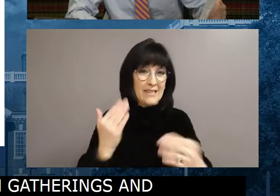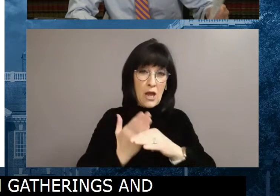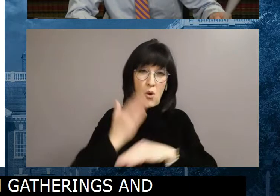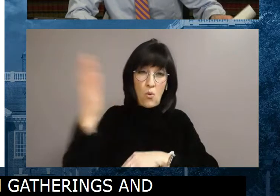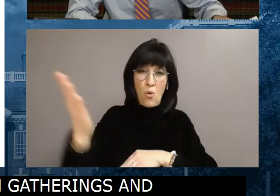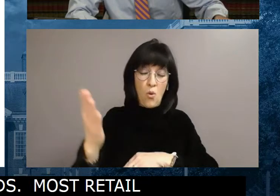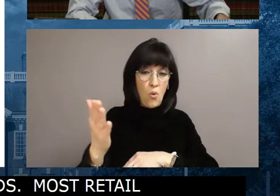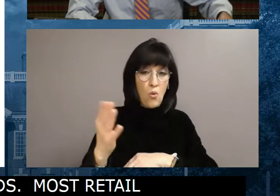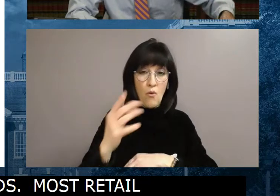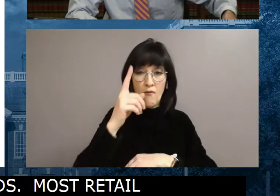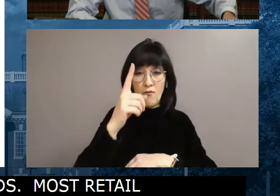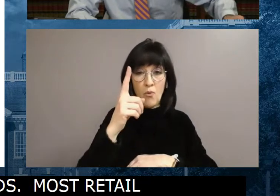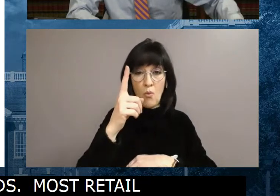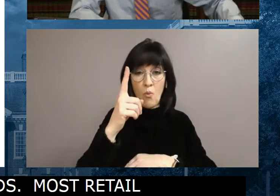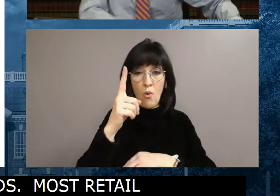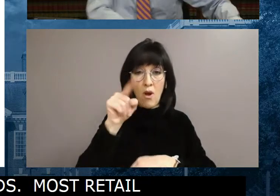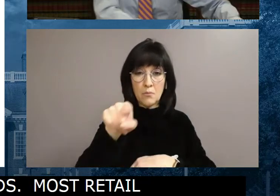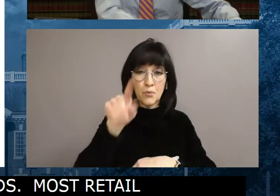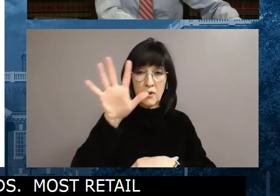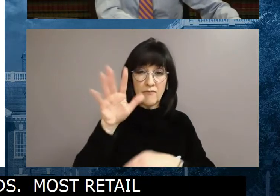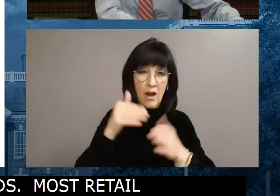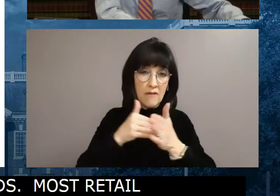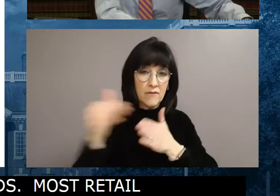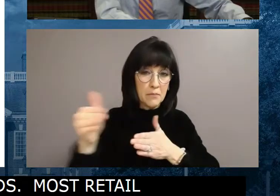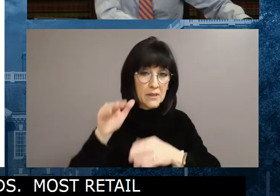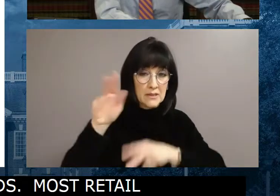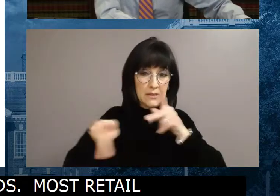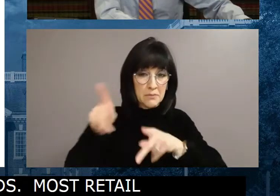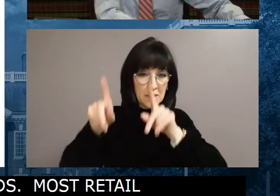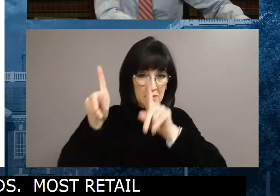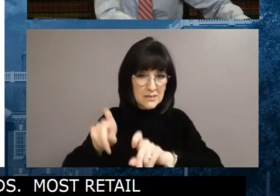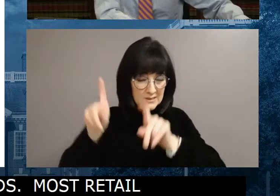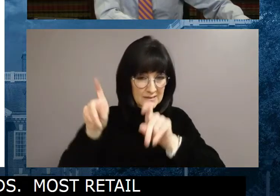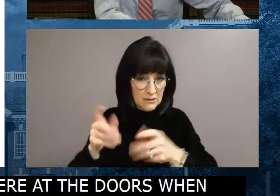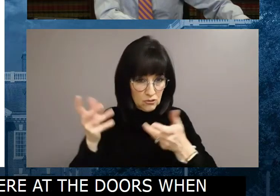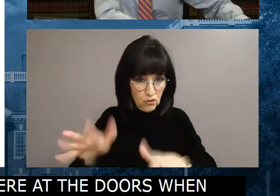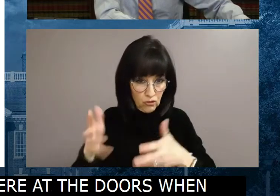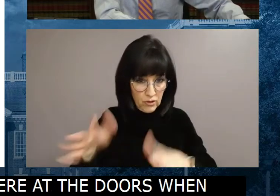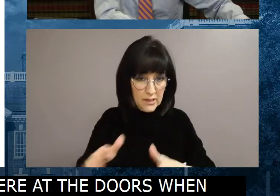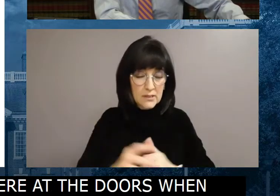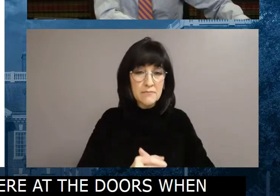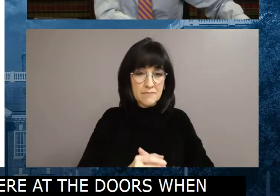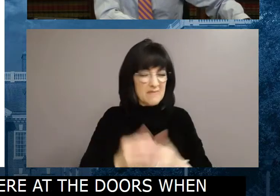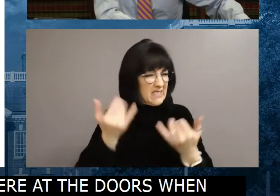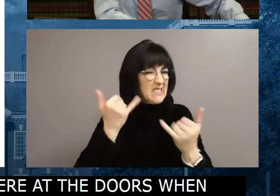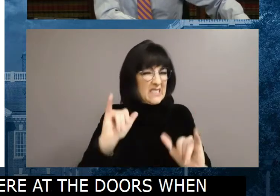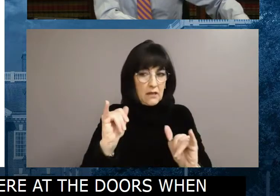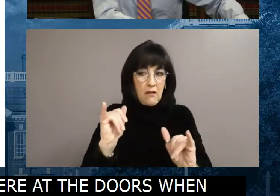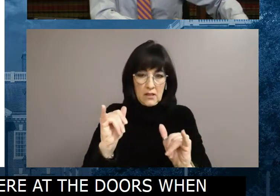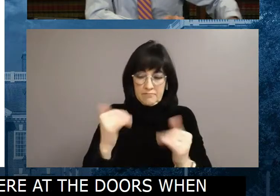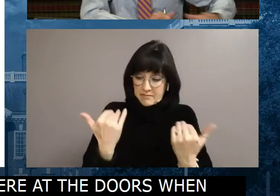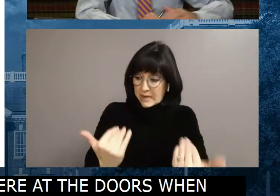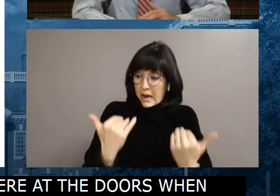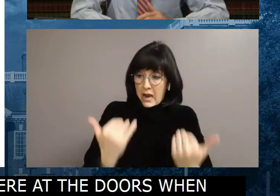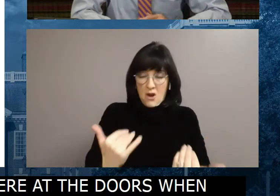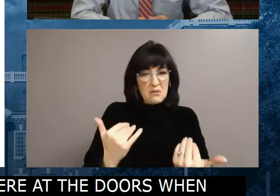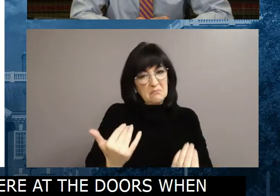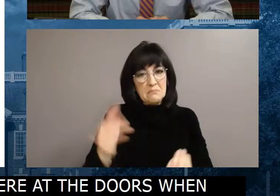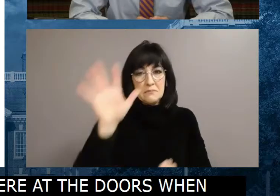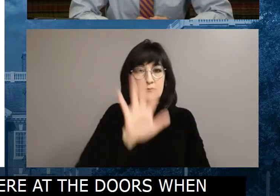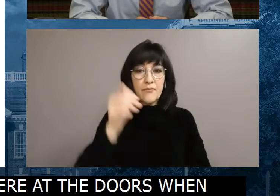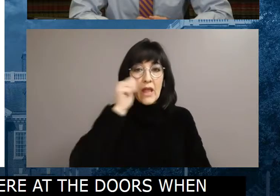really tremendous work. We're still doing about 35,000 a week. It's 140,000 a